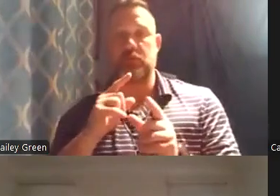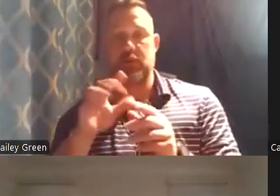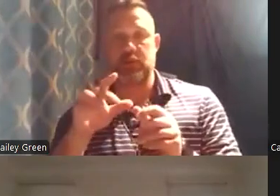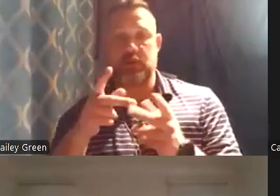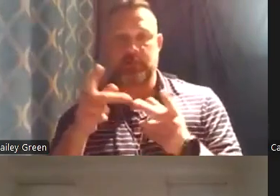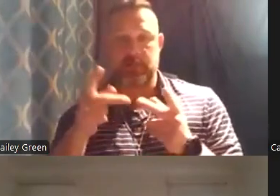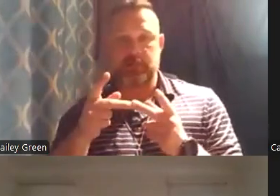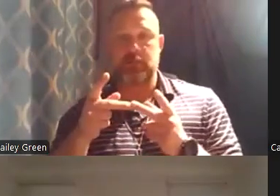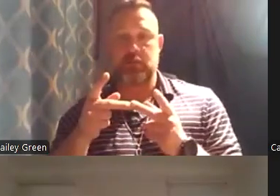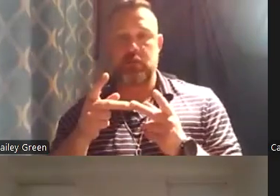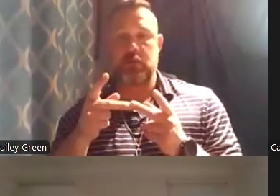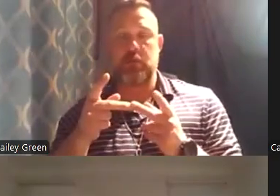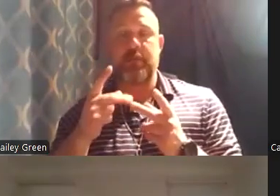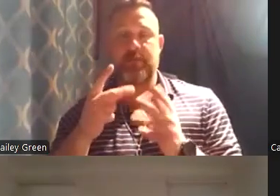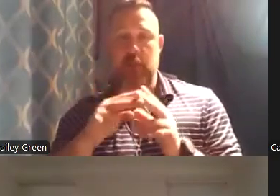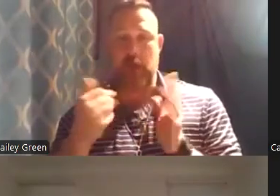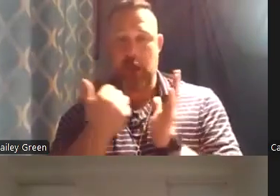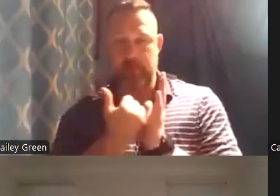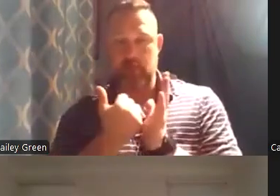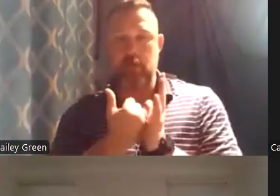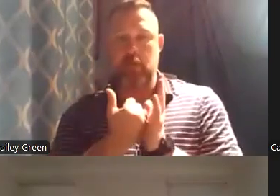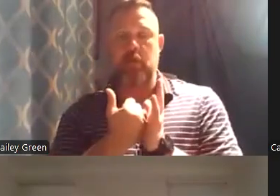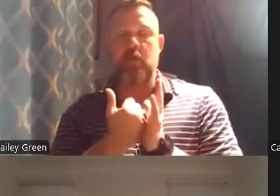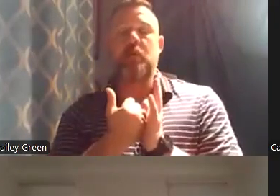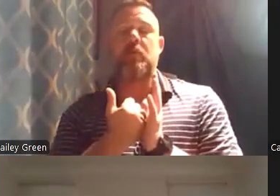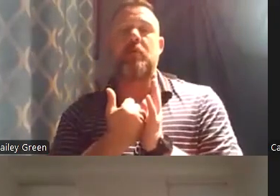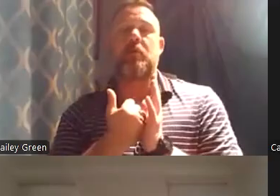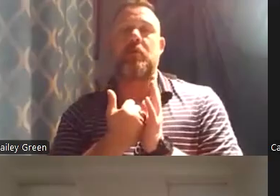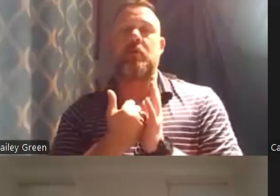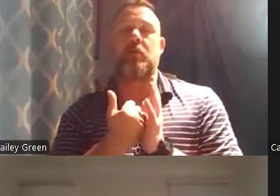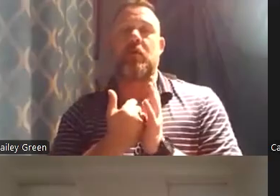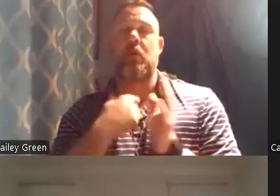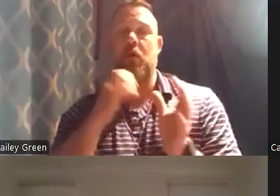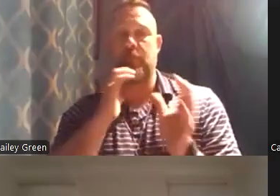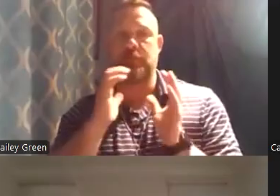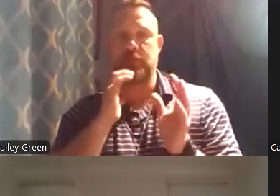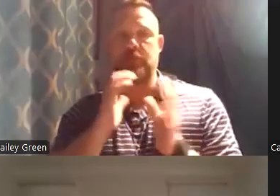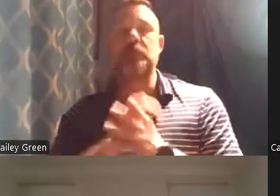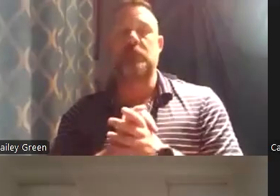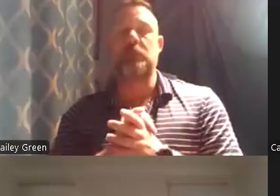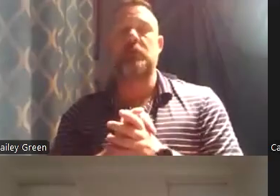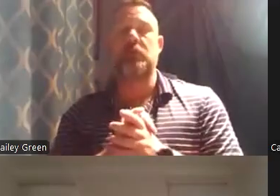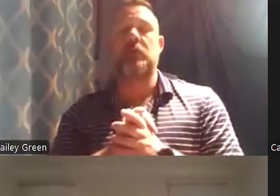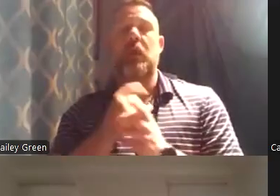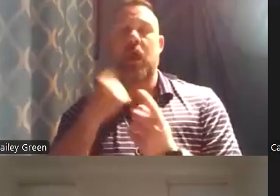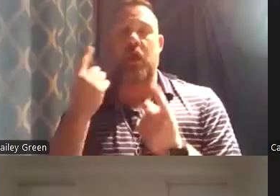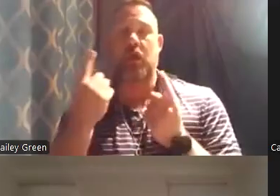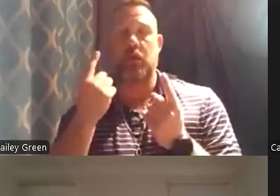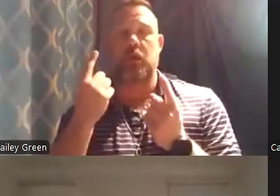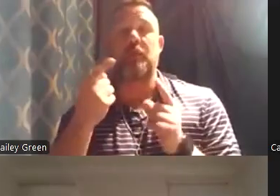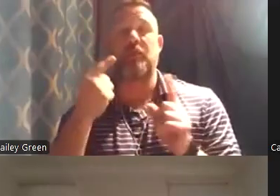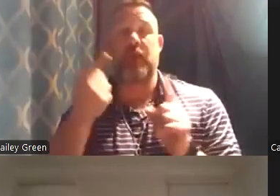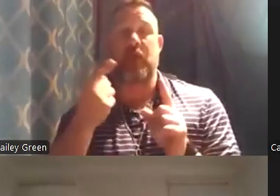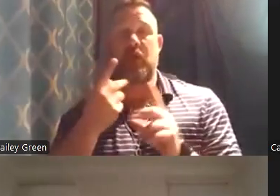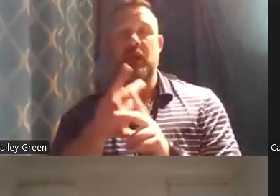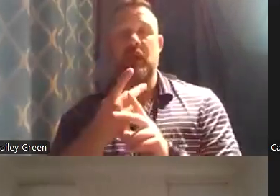be very helpful in our conversations. And I do think, primary care physician,